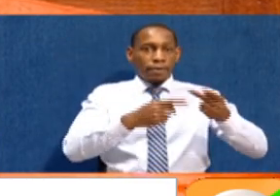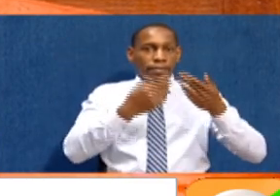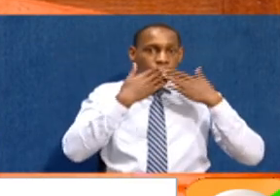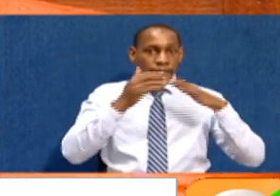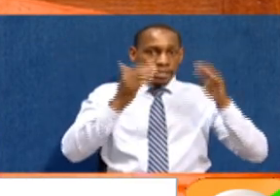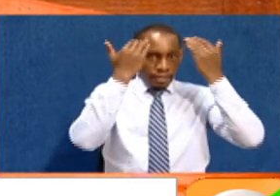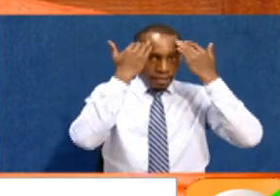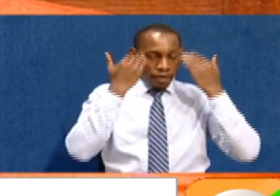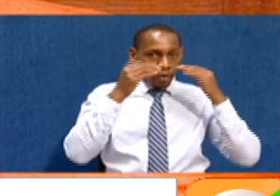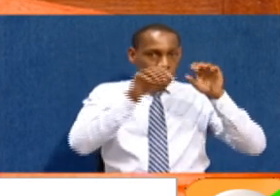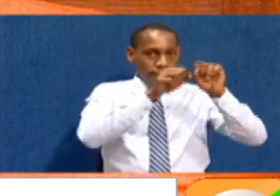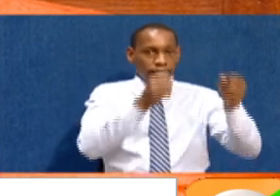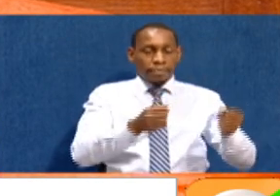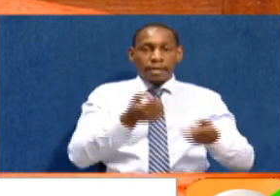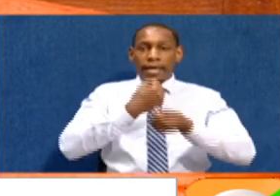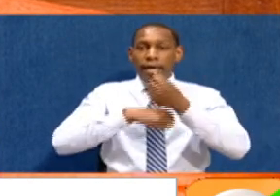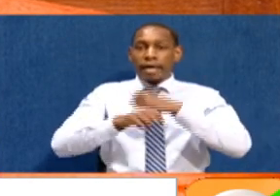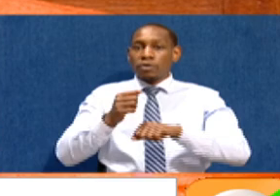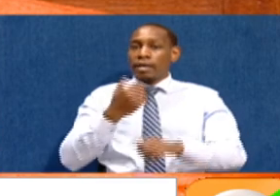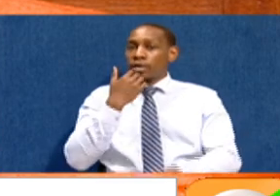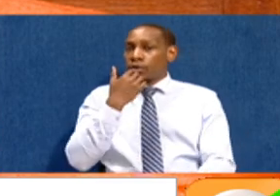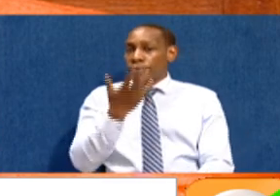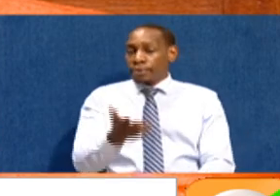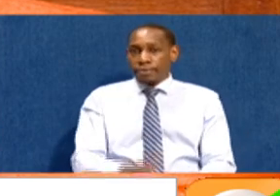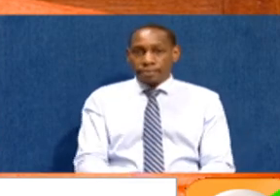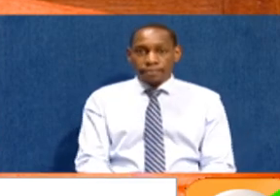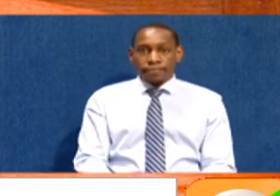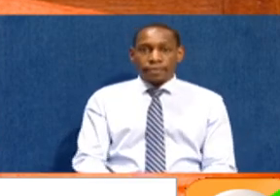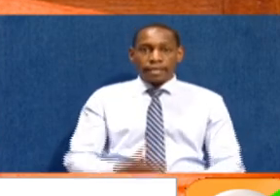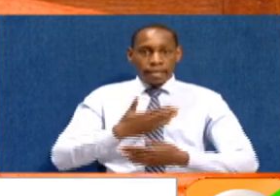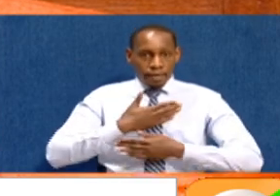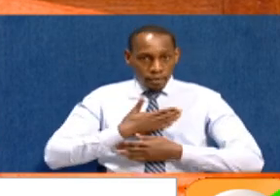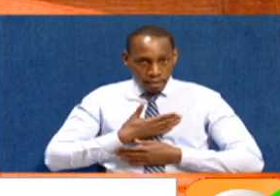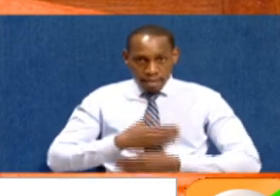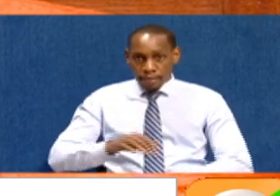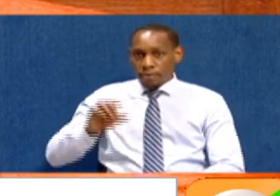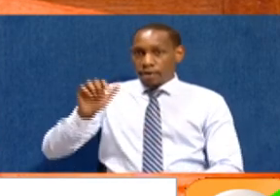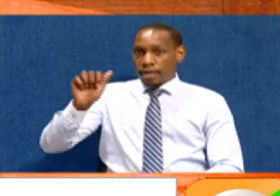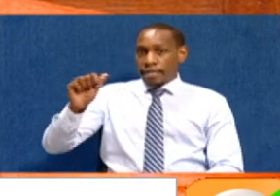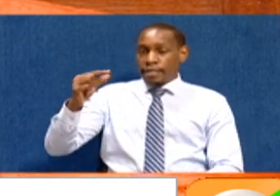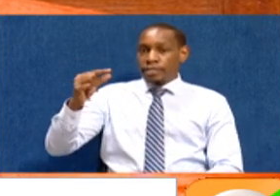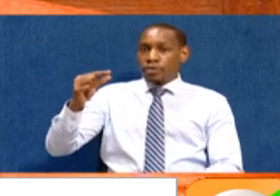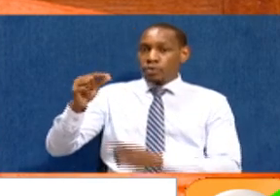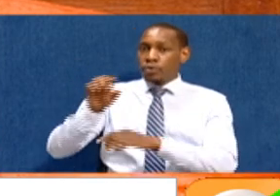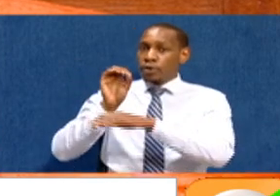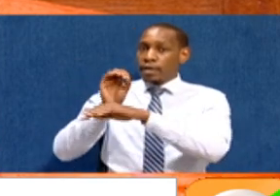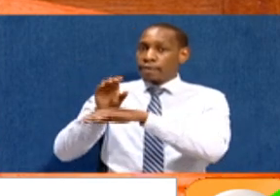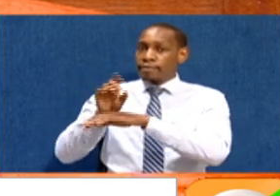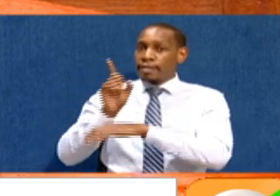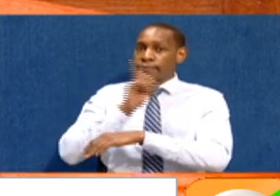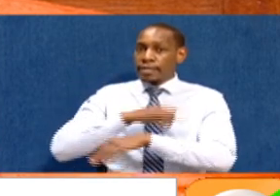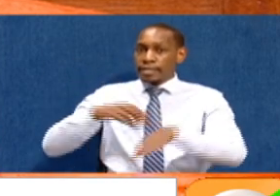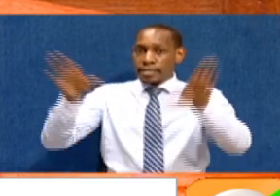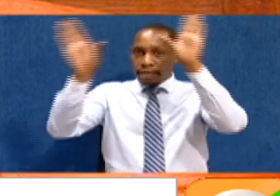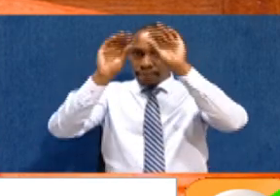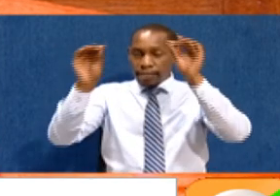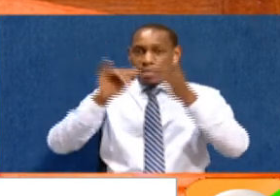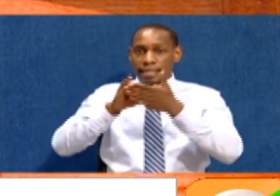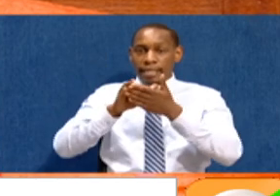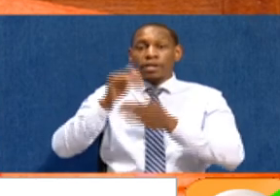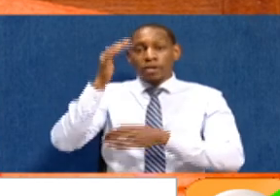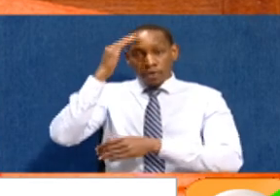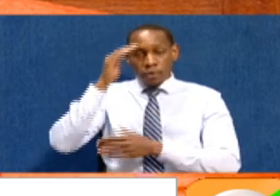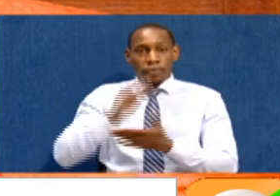court system. Nothing has happened. The Honorable Attorney General has advised the president that ignore